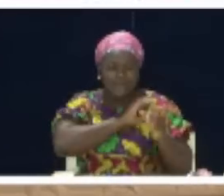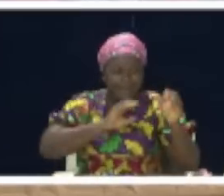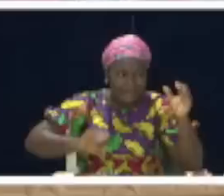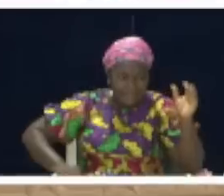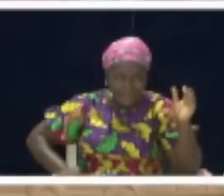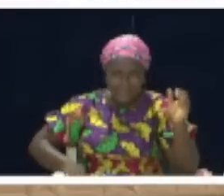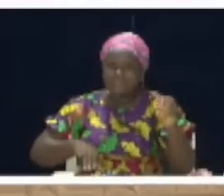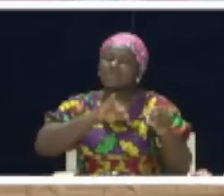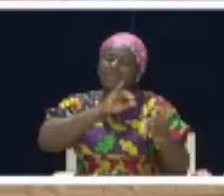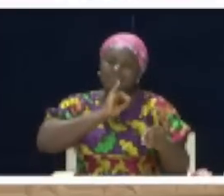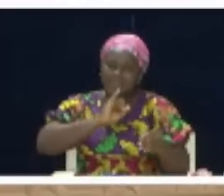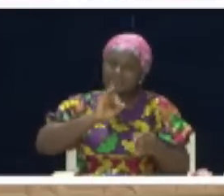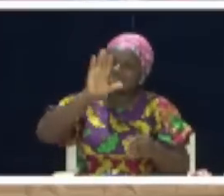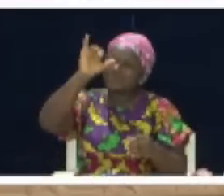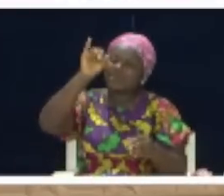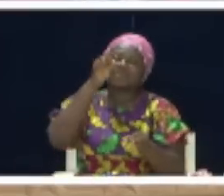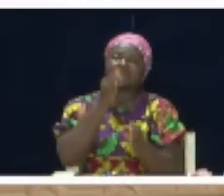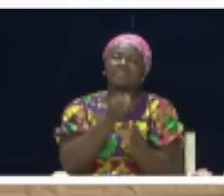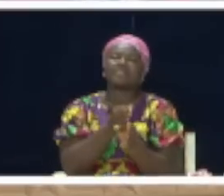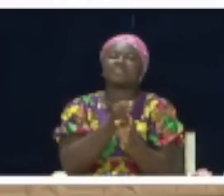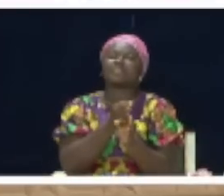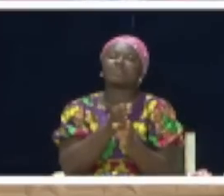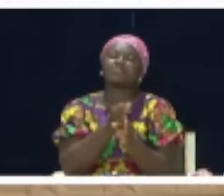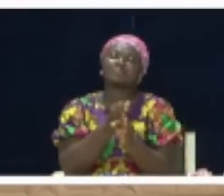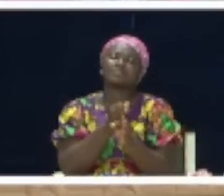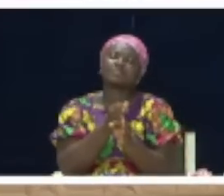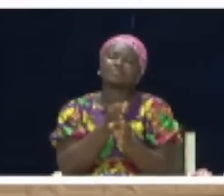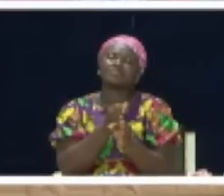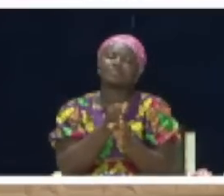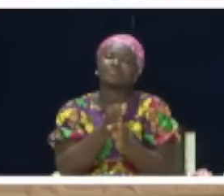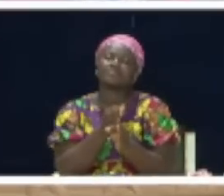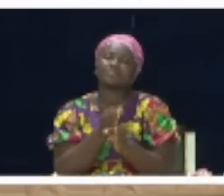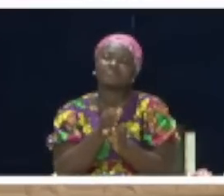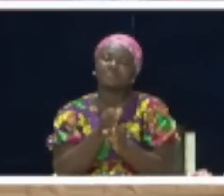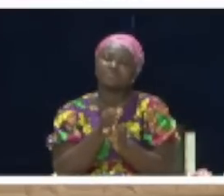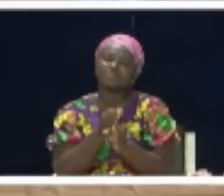is by faith.